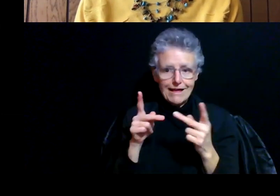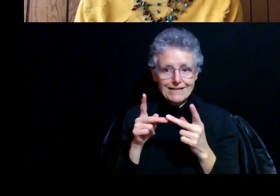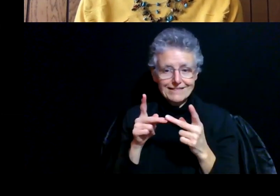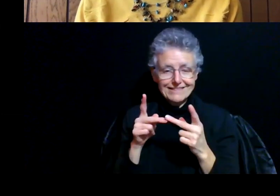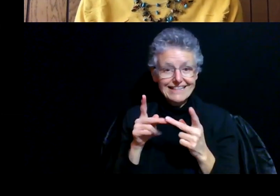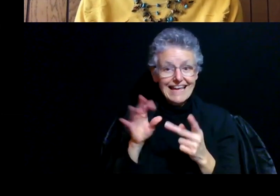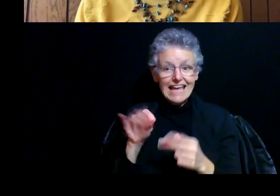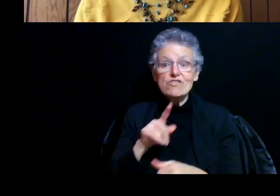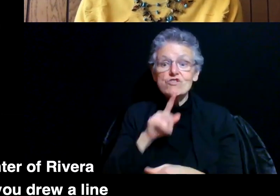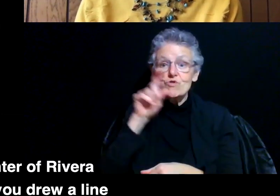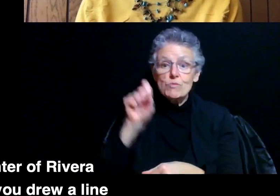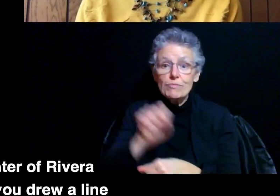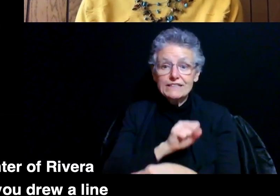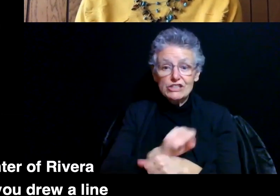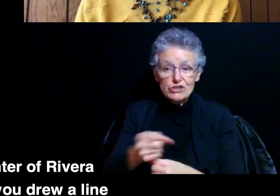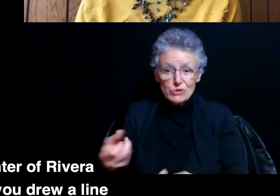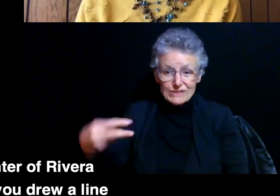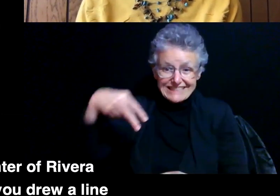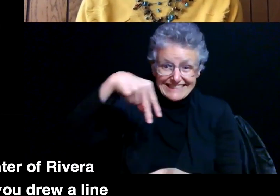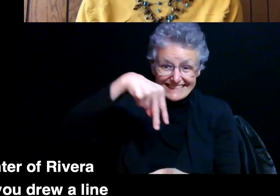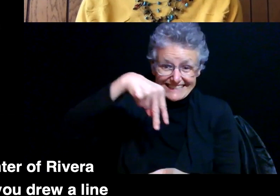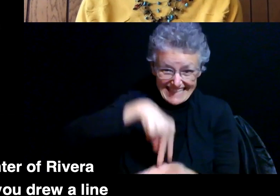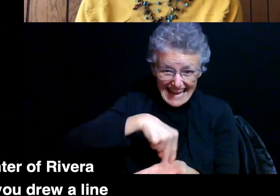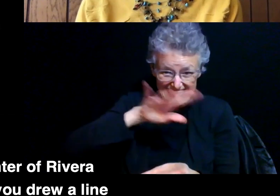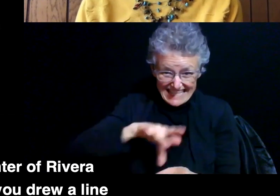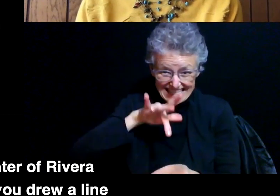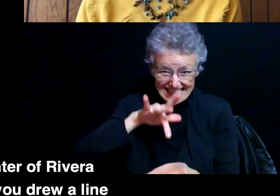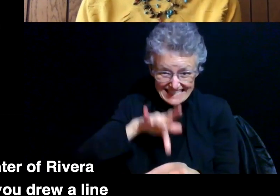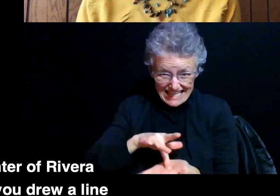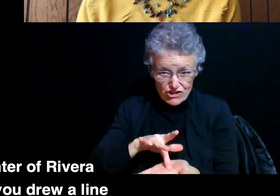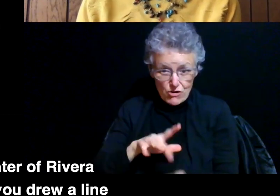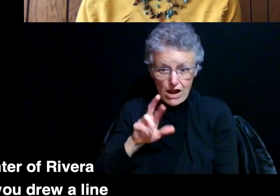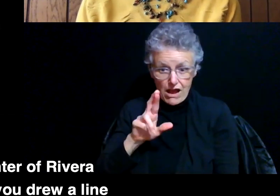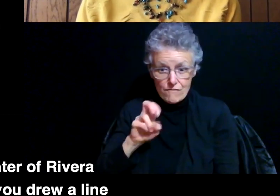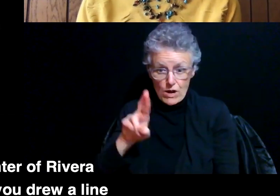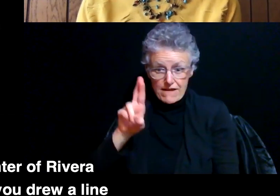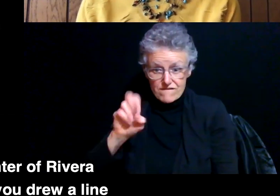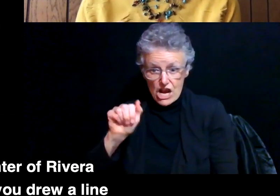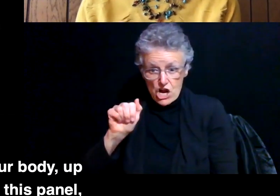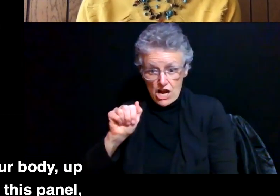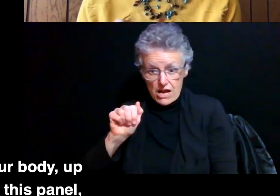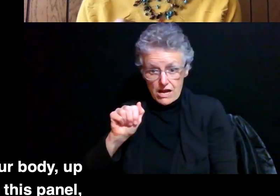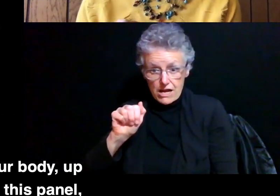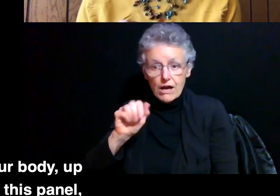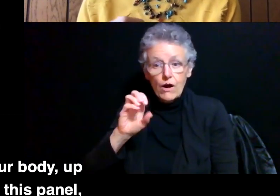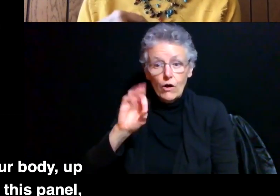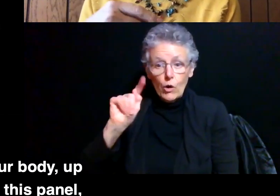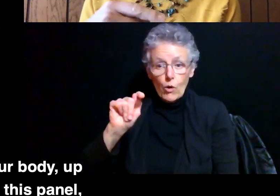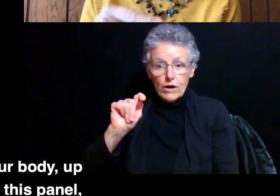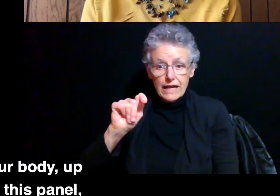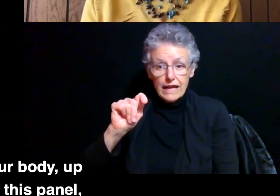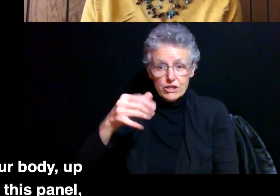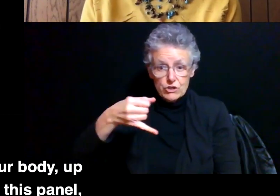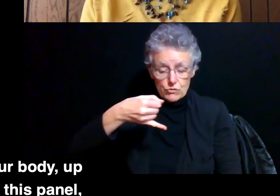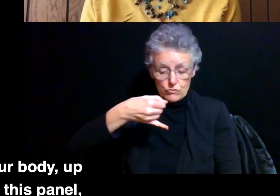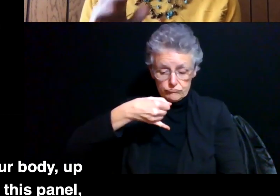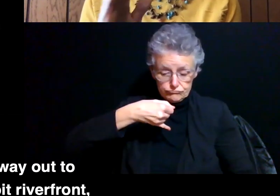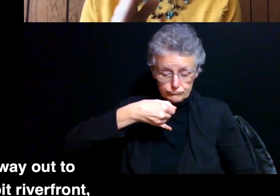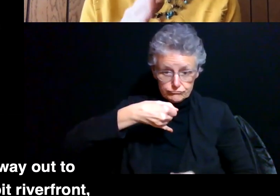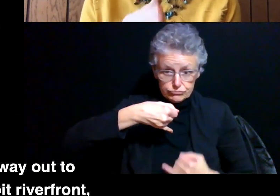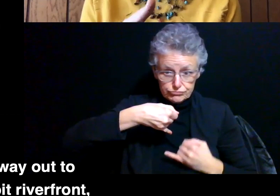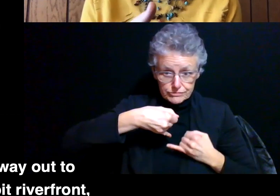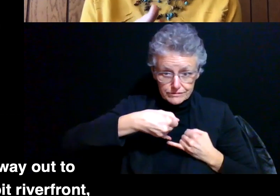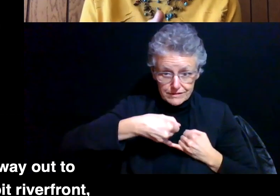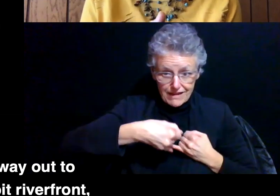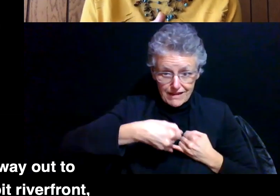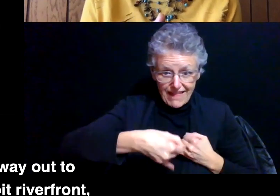that if you were standing in the center of Rivera Court and you drew a line from your body up through this panel all